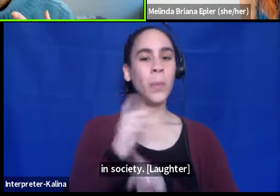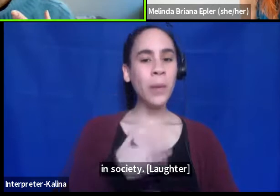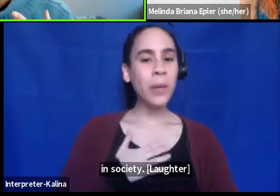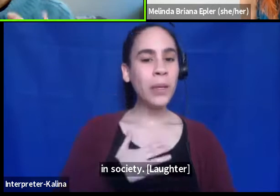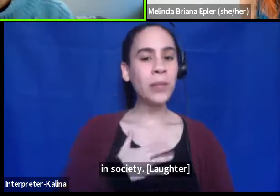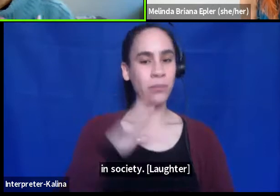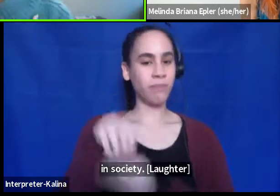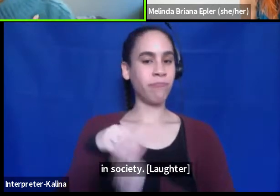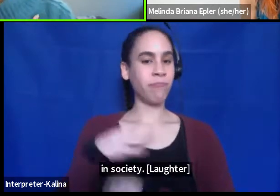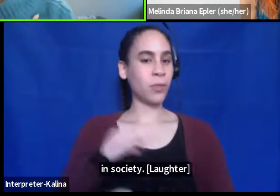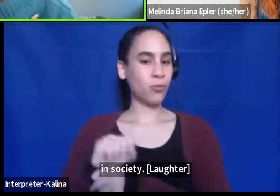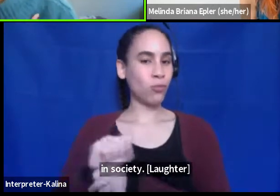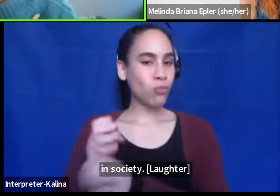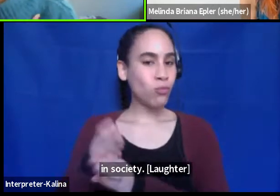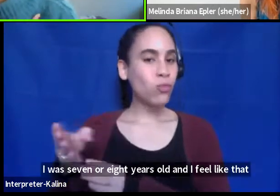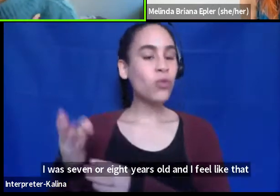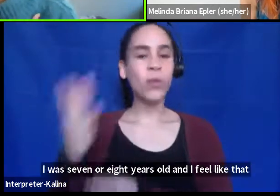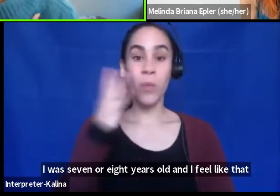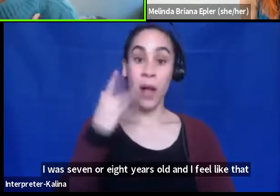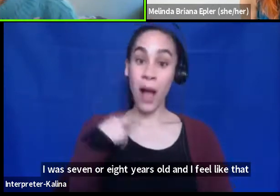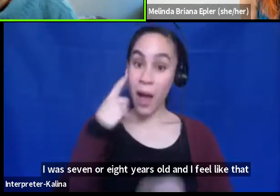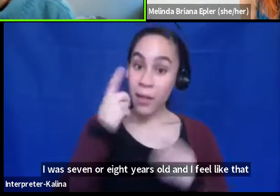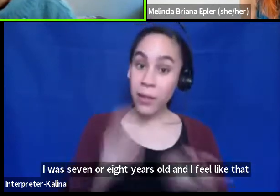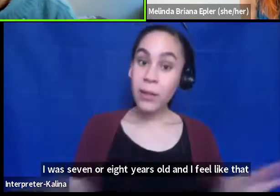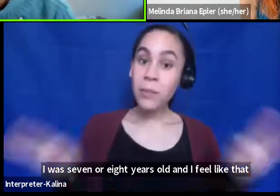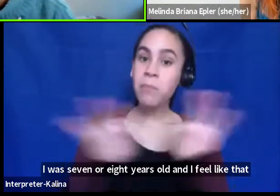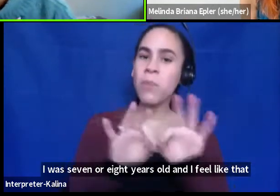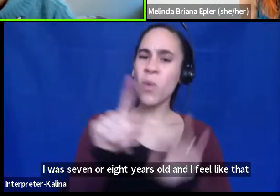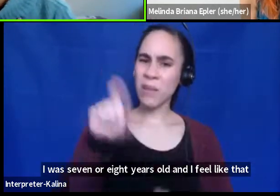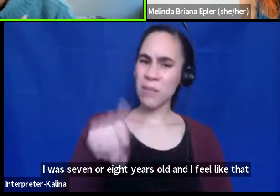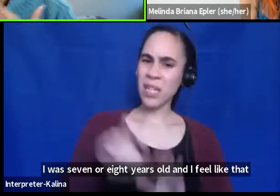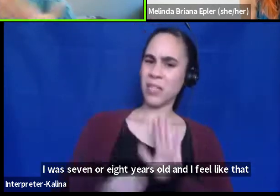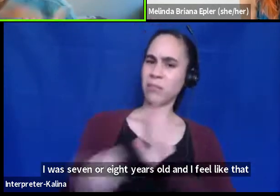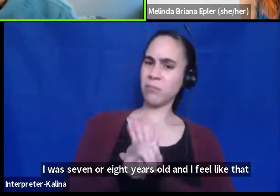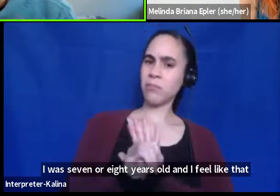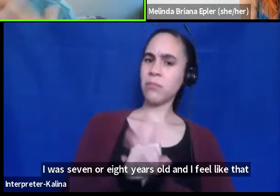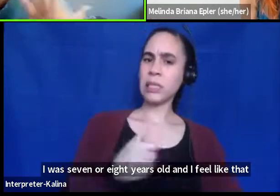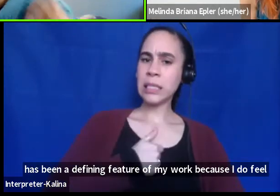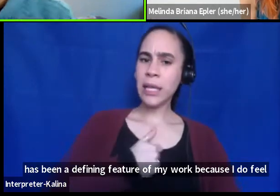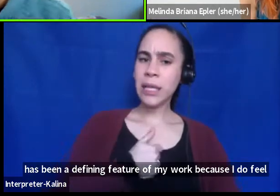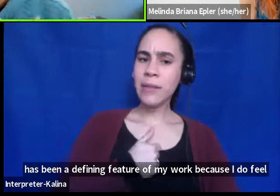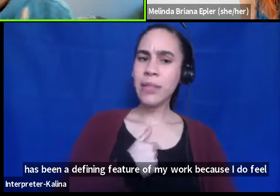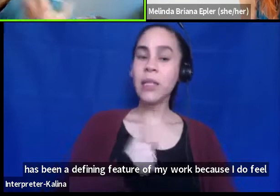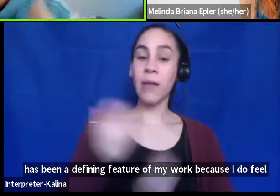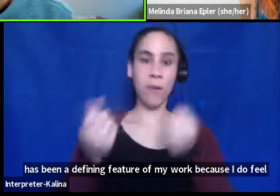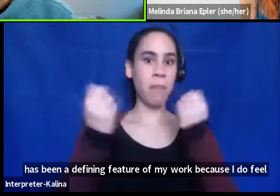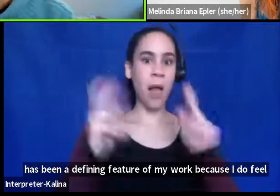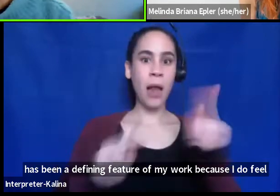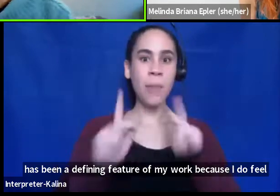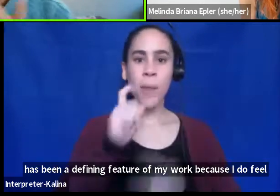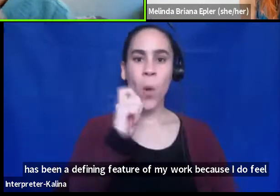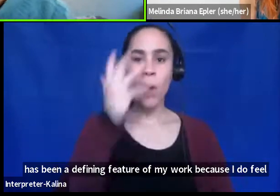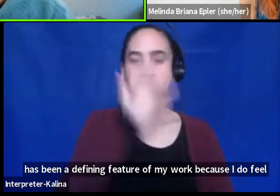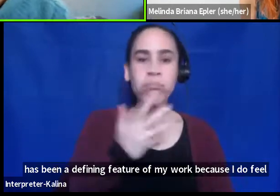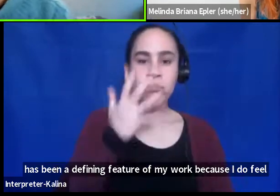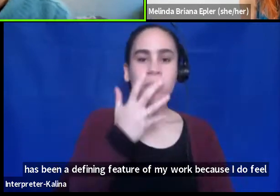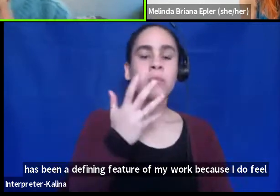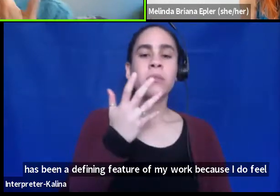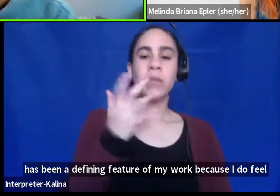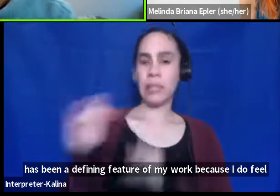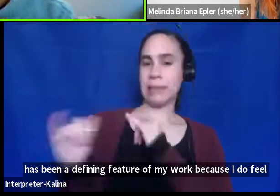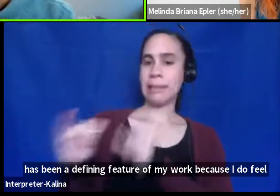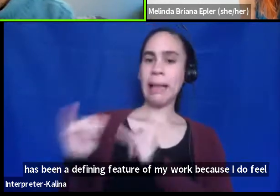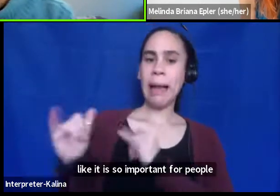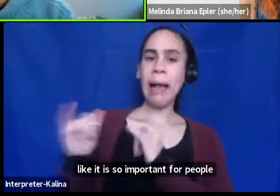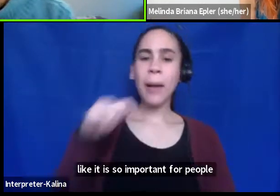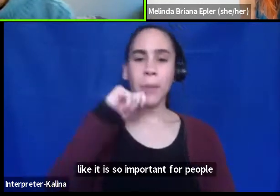feel like it is so important for people to be able to self-identify. And there are many people who have my same racial and ethnic background who choose to